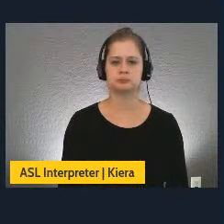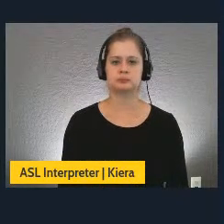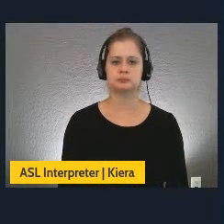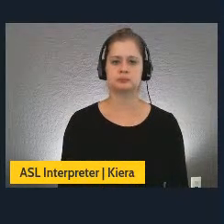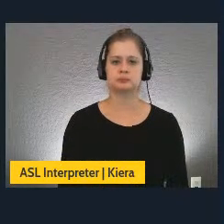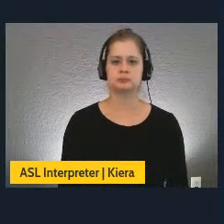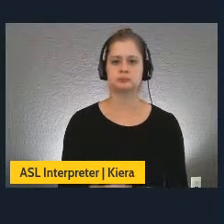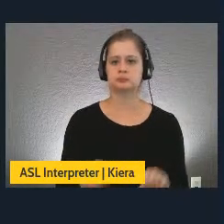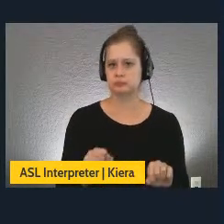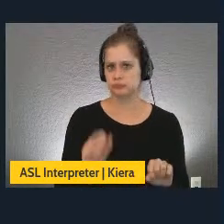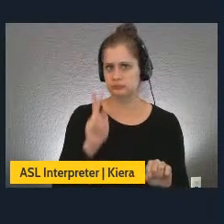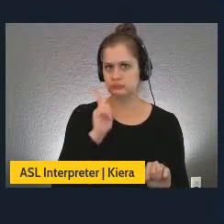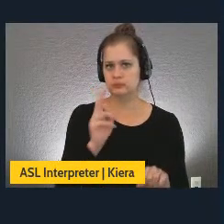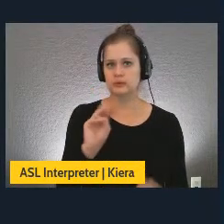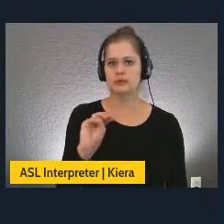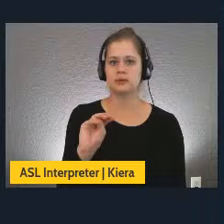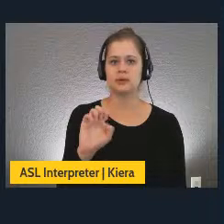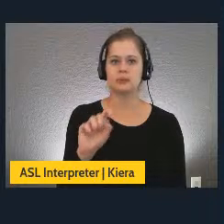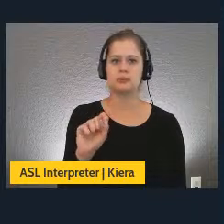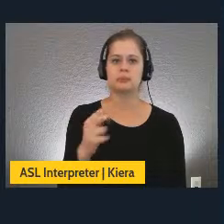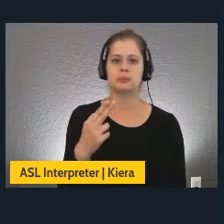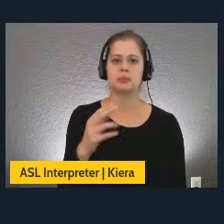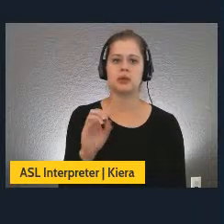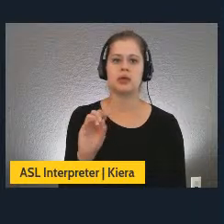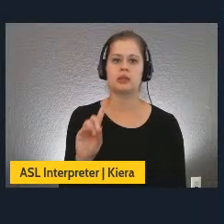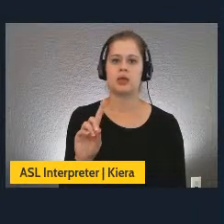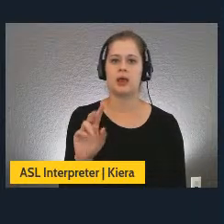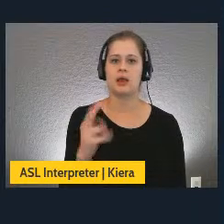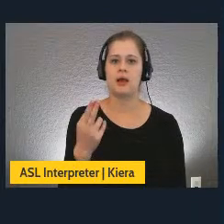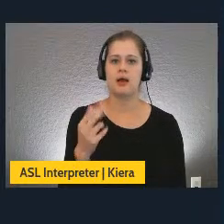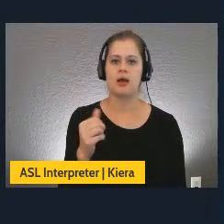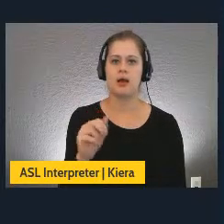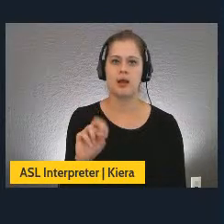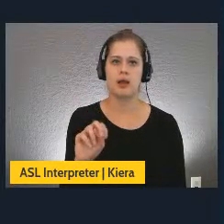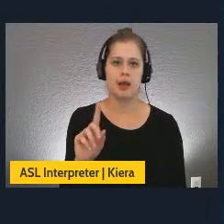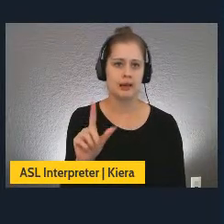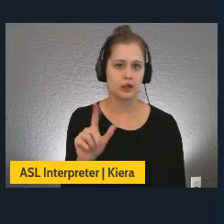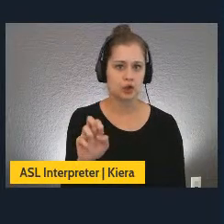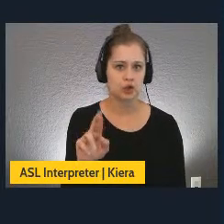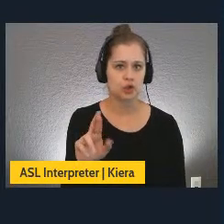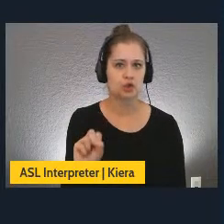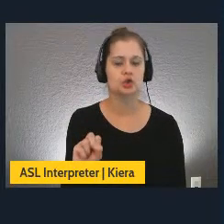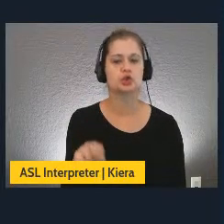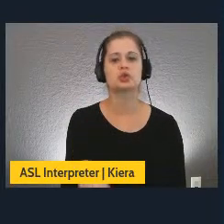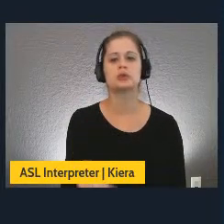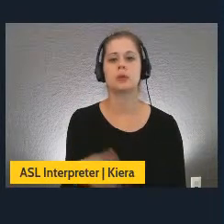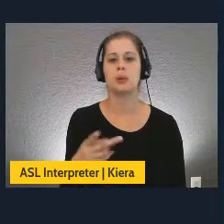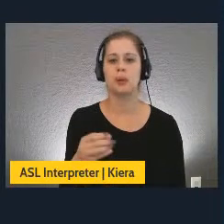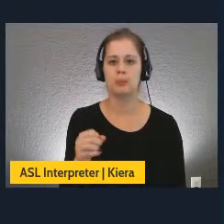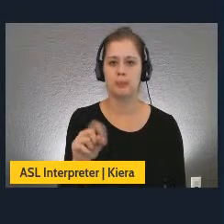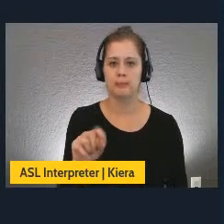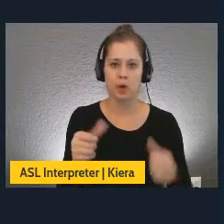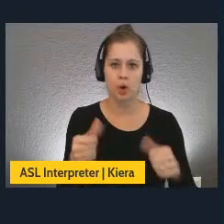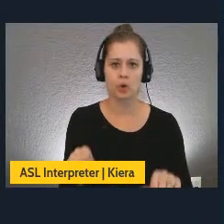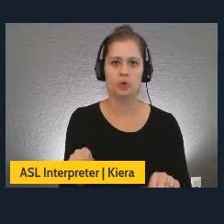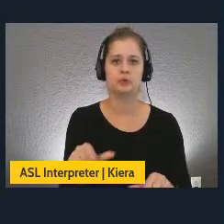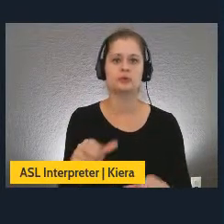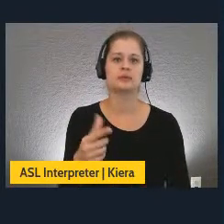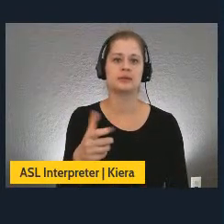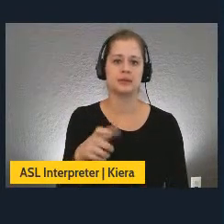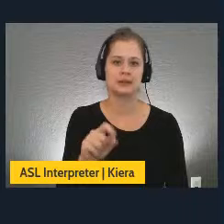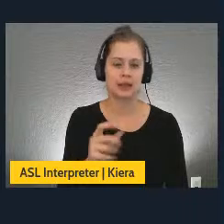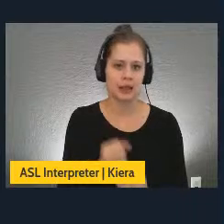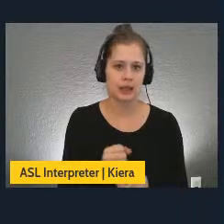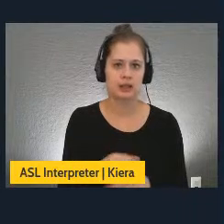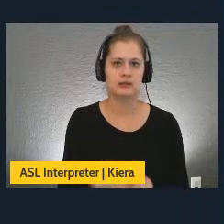method handlers for handling post, get, and delete, handle post, handle get,